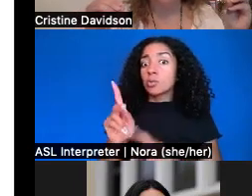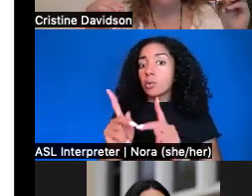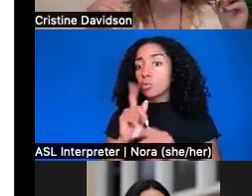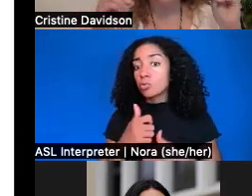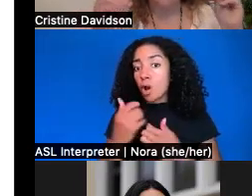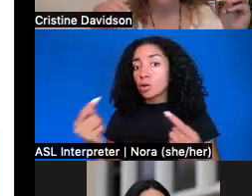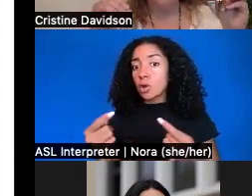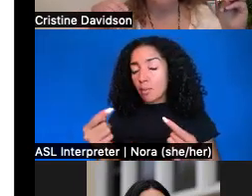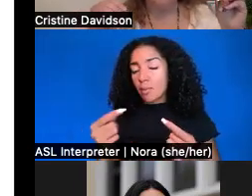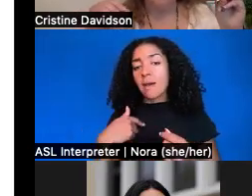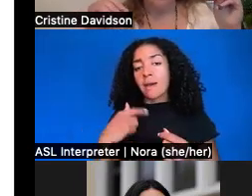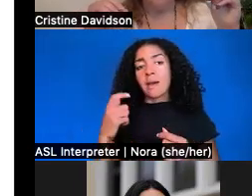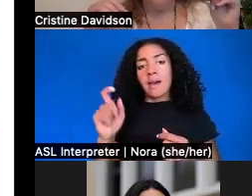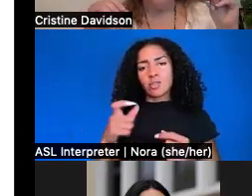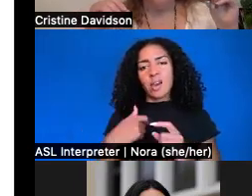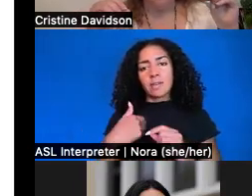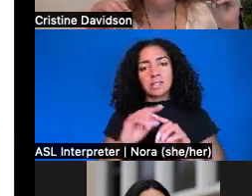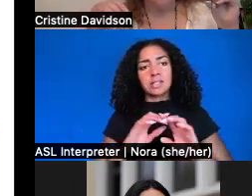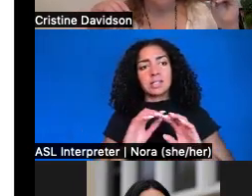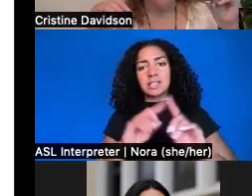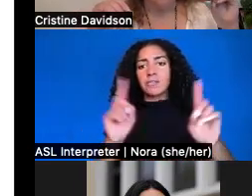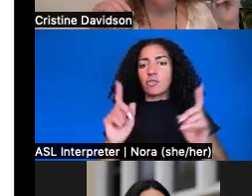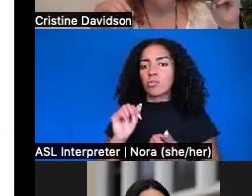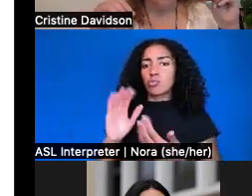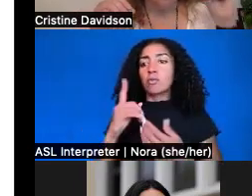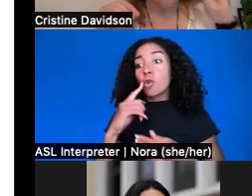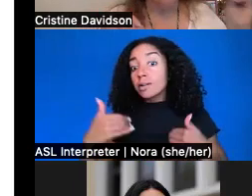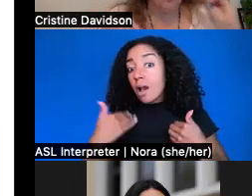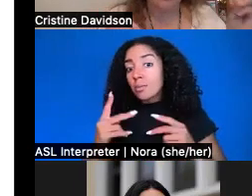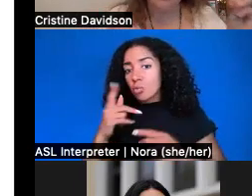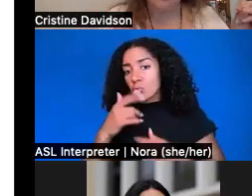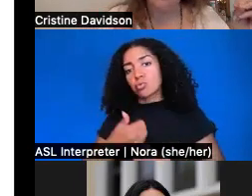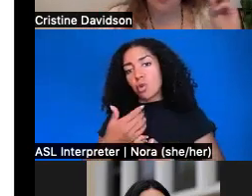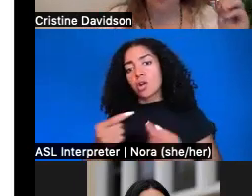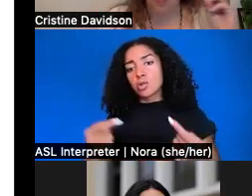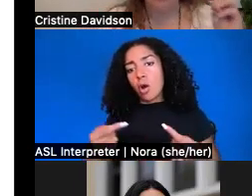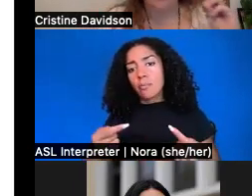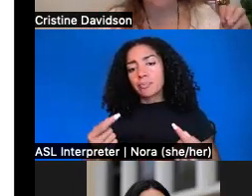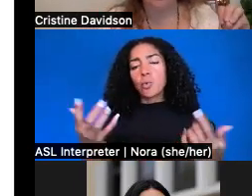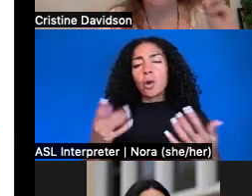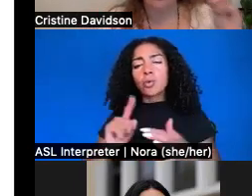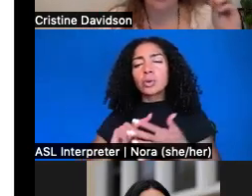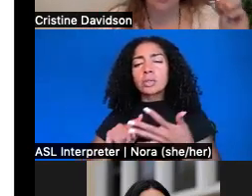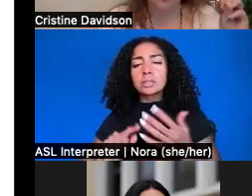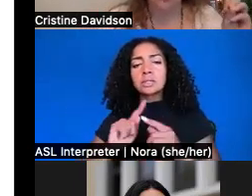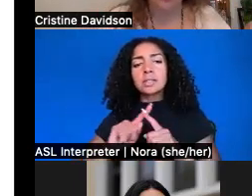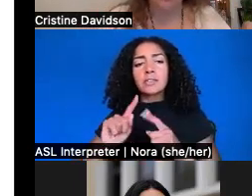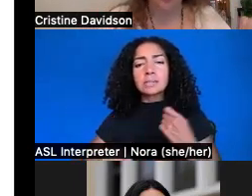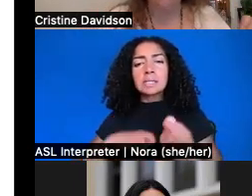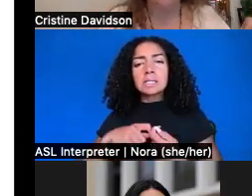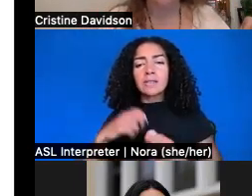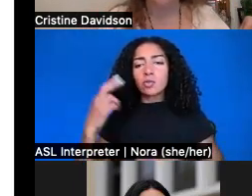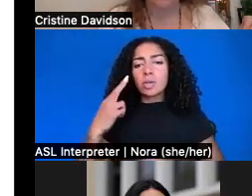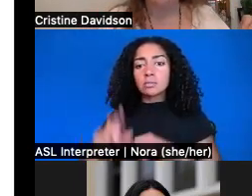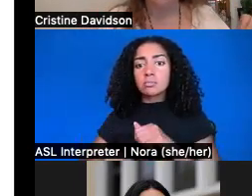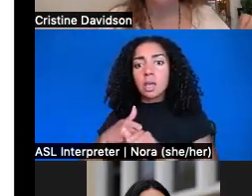differentiated response for young people. And what are the nuances of why that child is engaging in